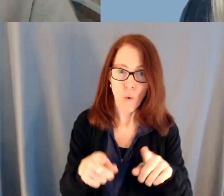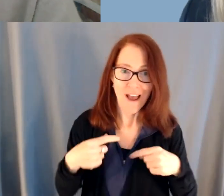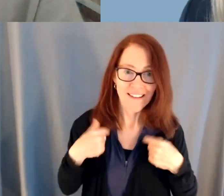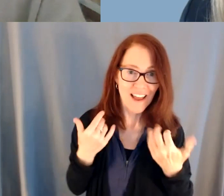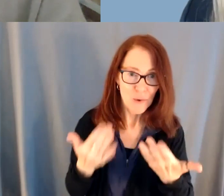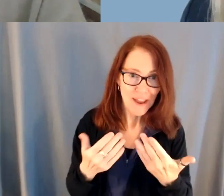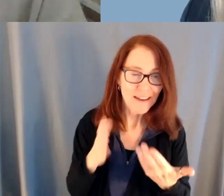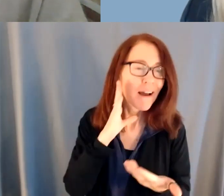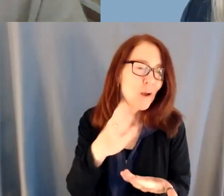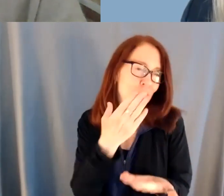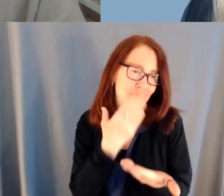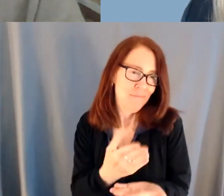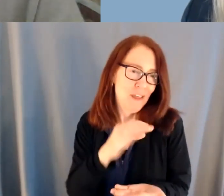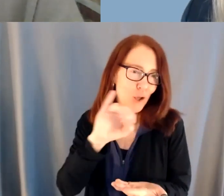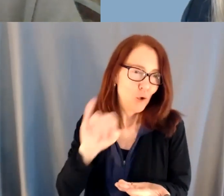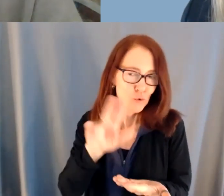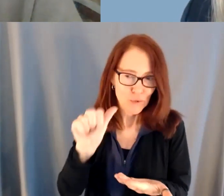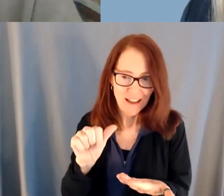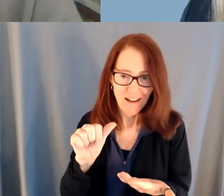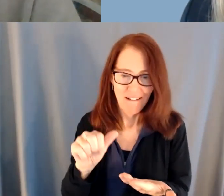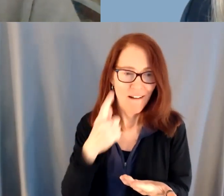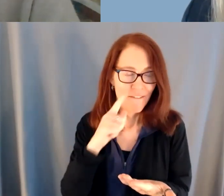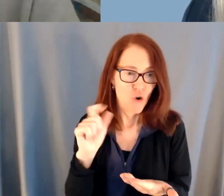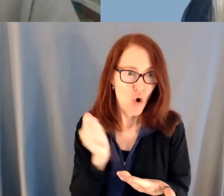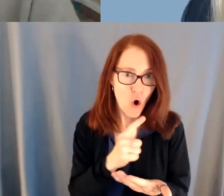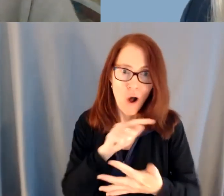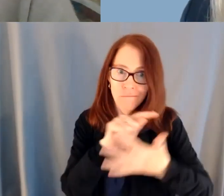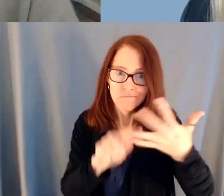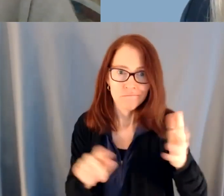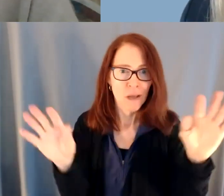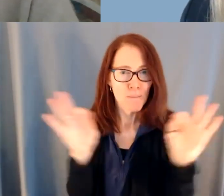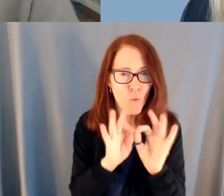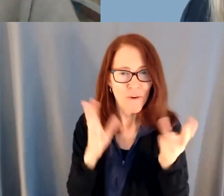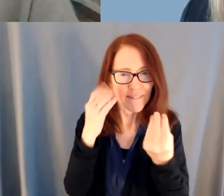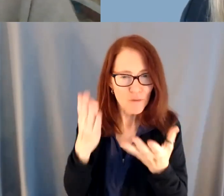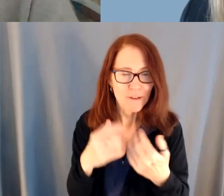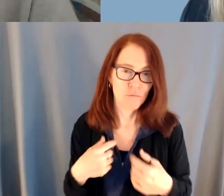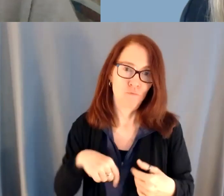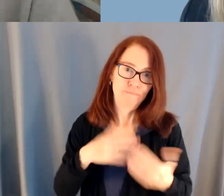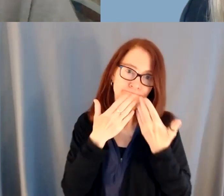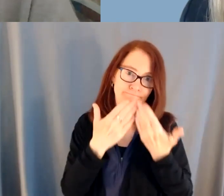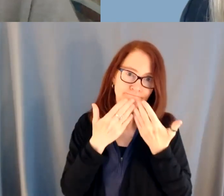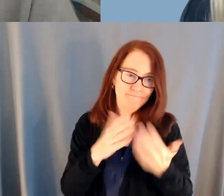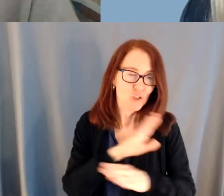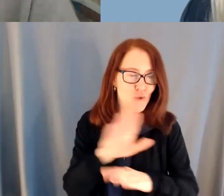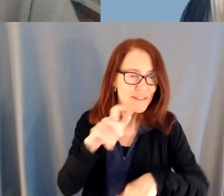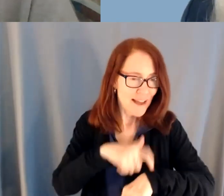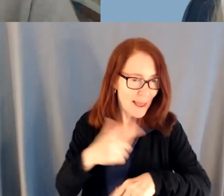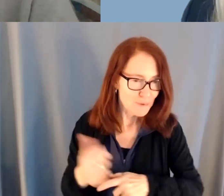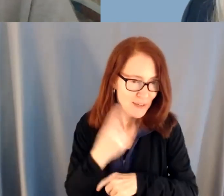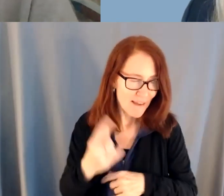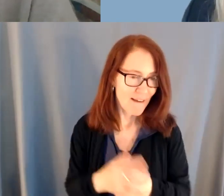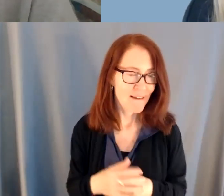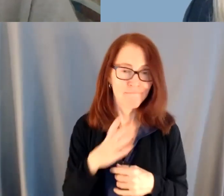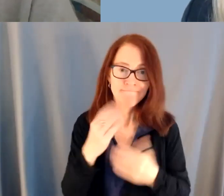you, Julia, for all of this important information. We're really grateful for your time today and for